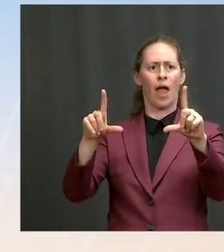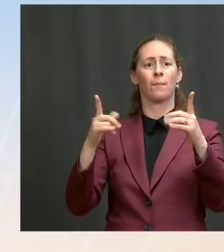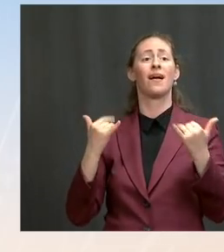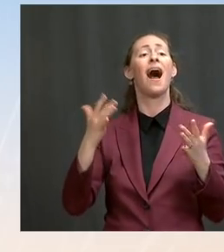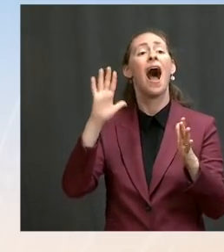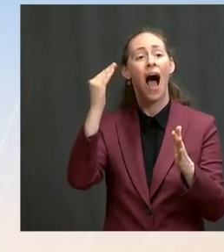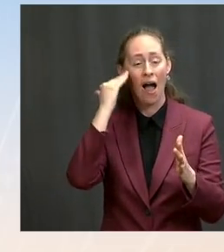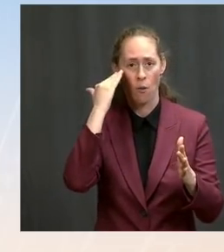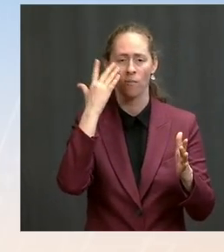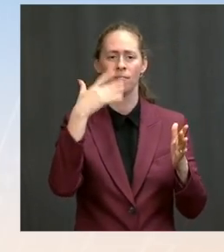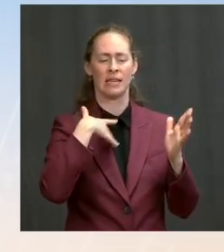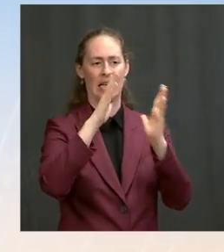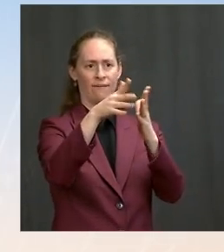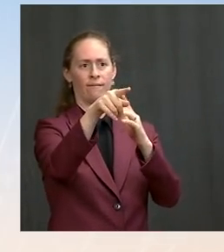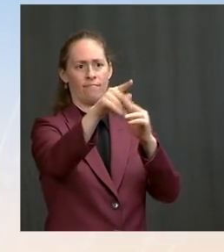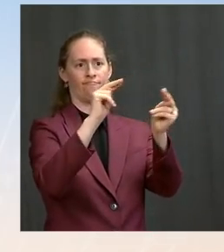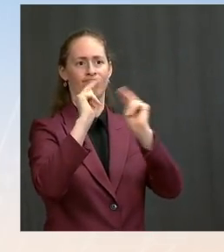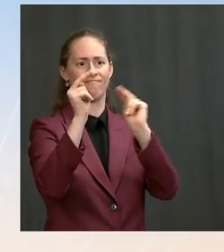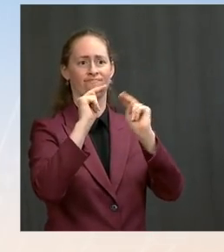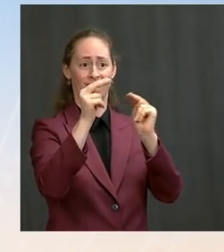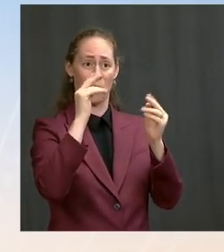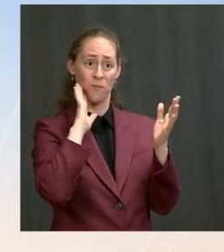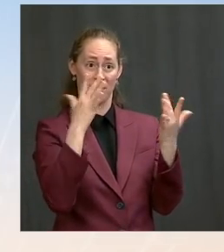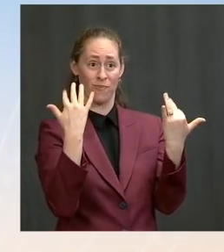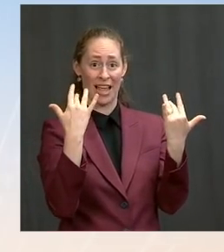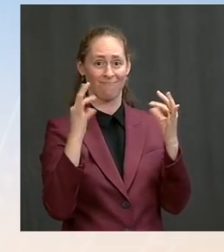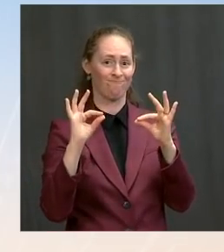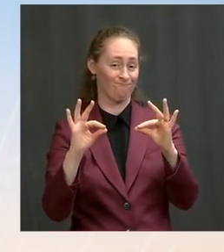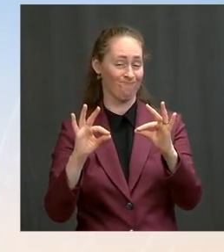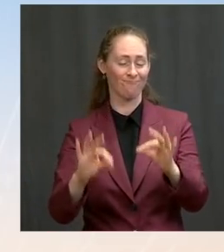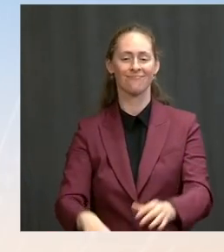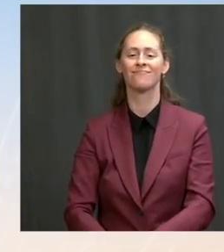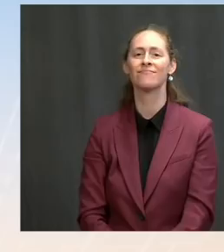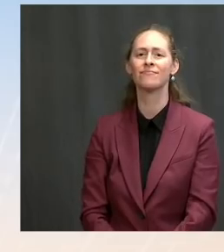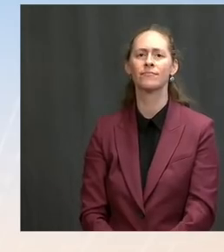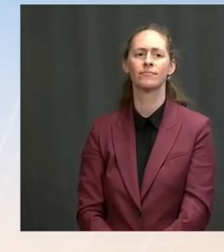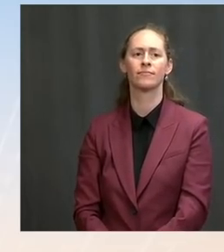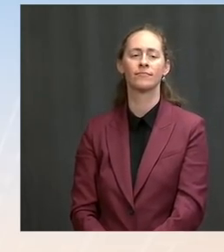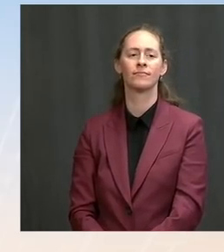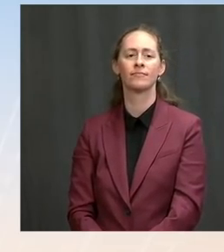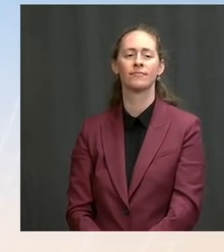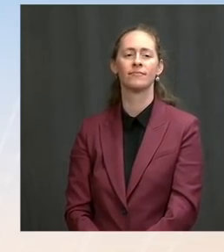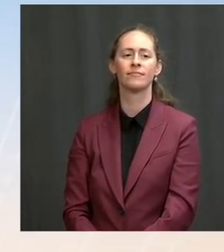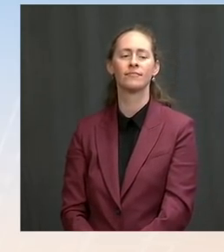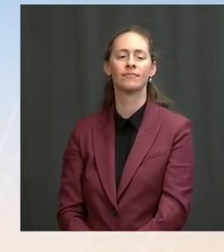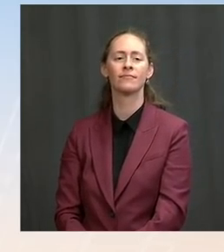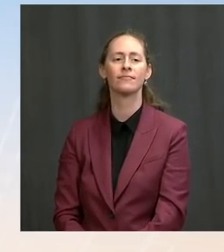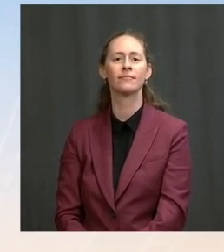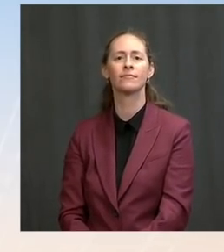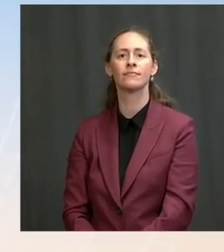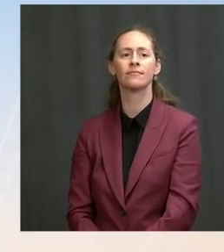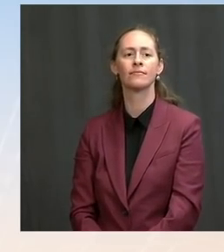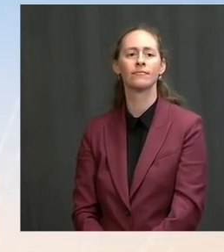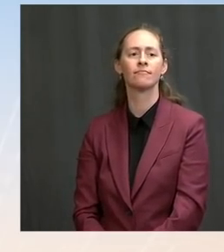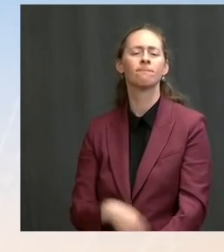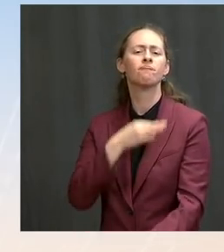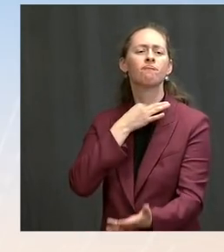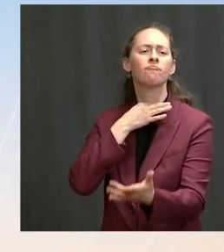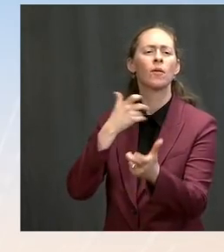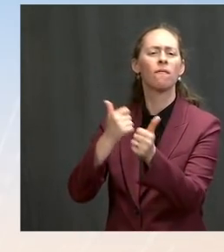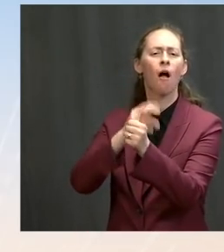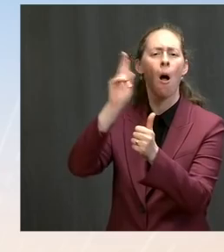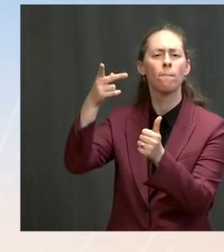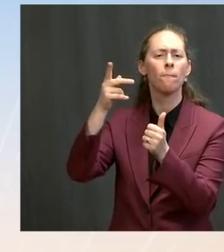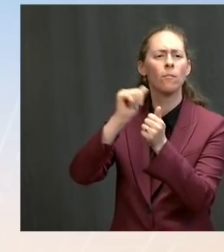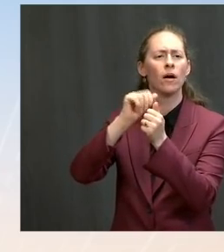to convey when they're ready to talk about it publicly. Go ahead. We'll ask you back to Afghanistan just real quick. Following up on the comments by General Miller, was anything